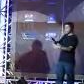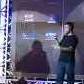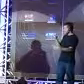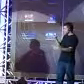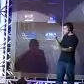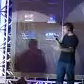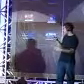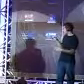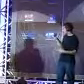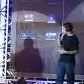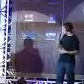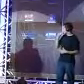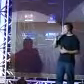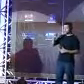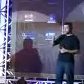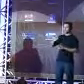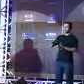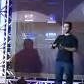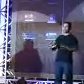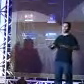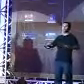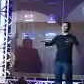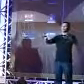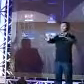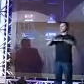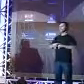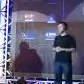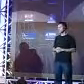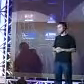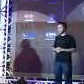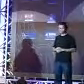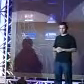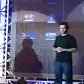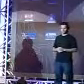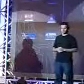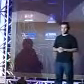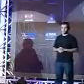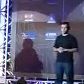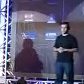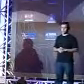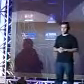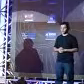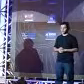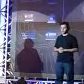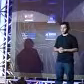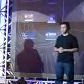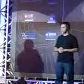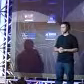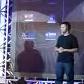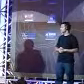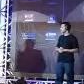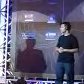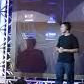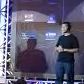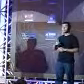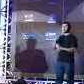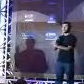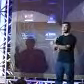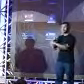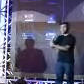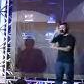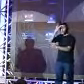with power at the third level, not the first or the second level. So the myth of